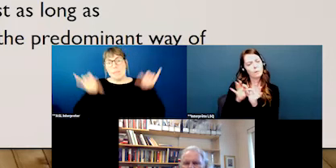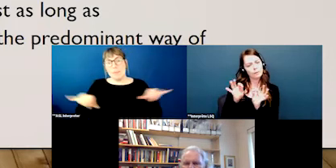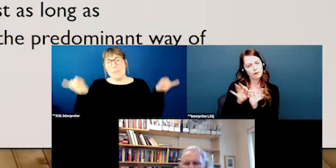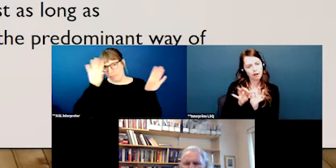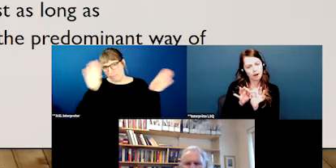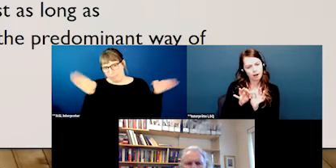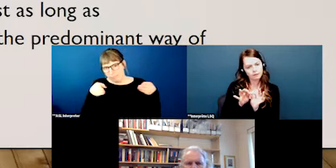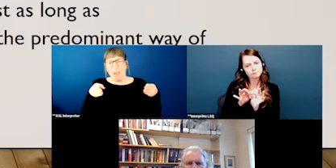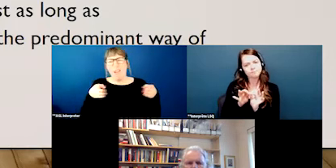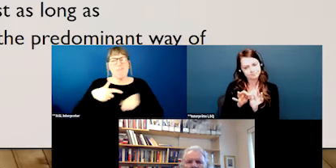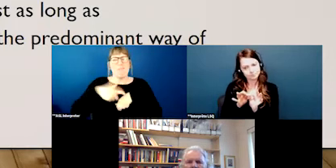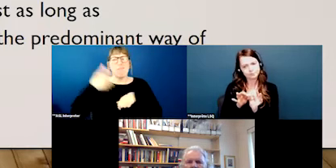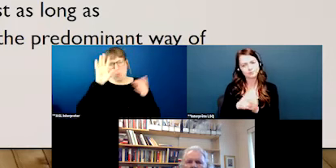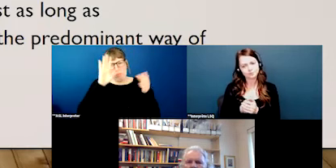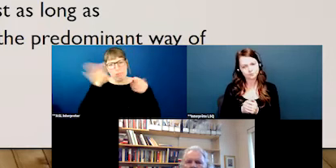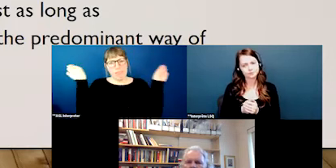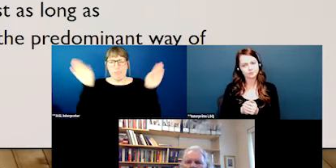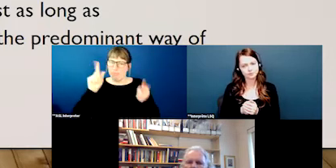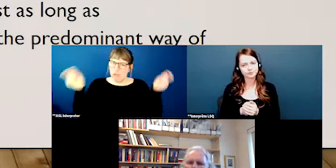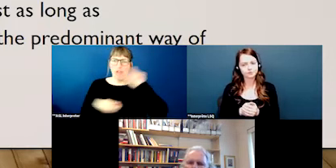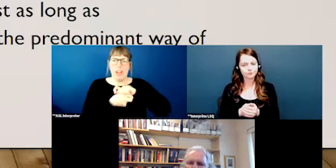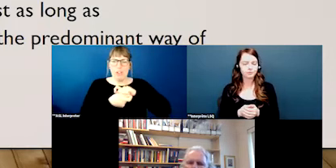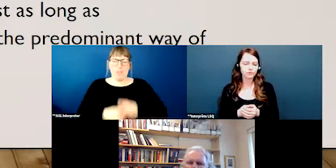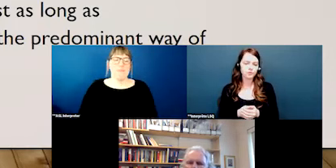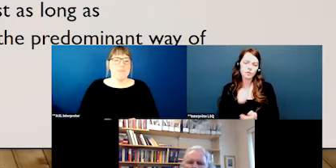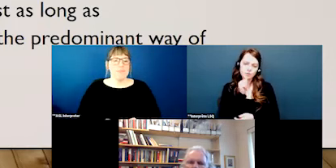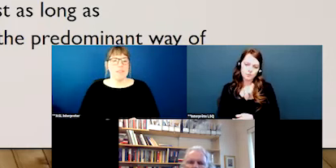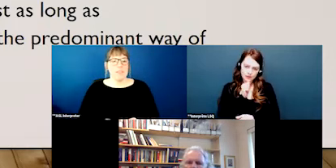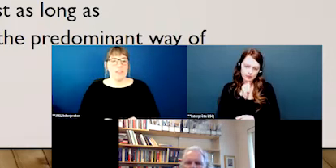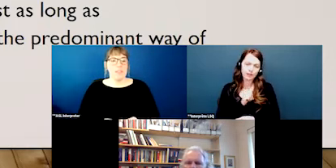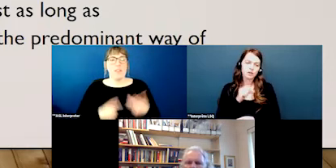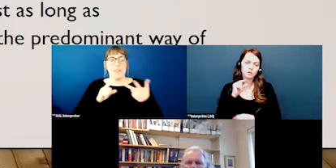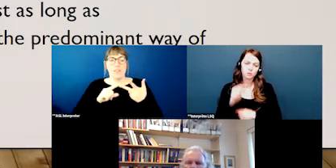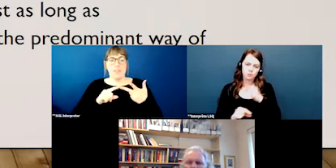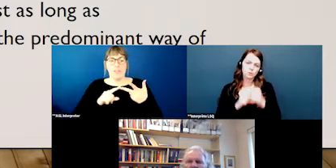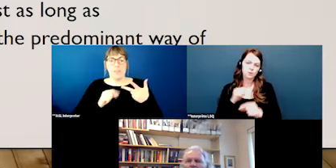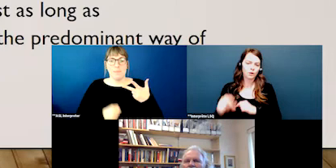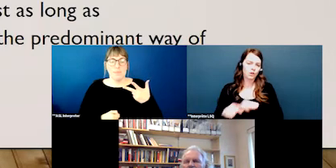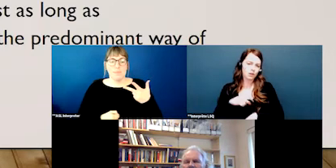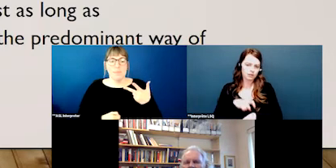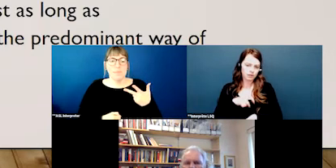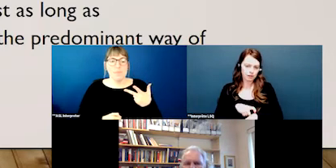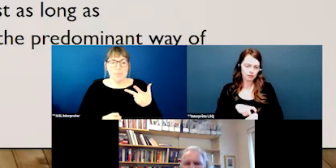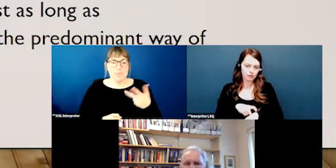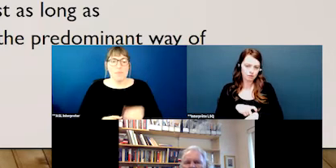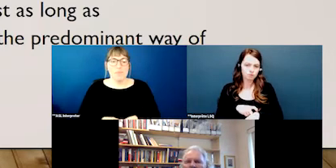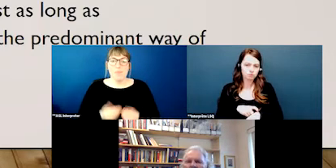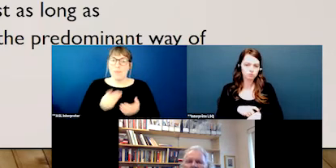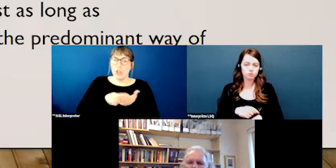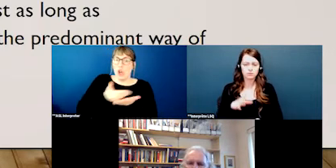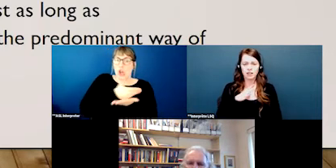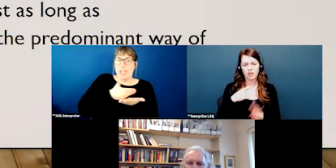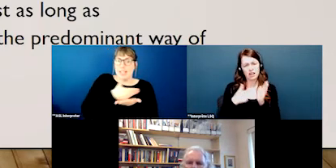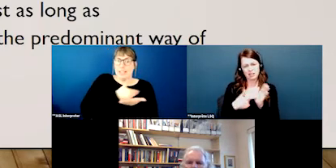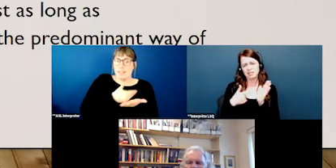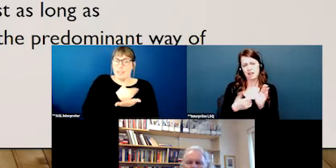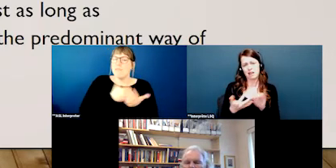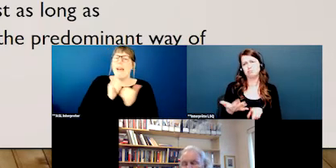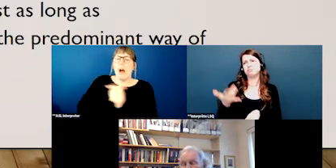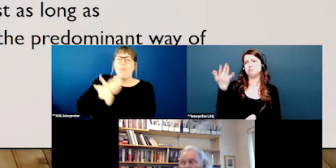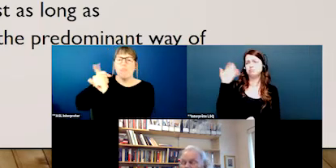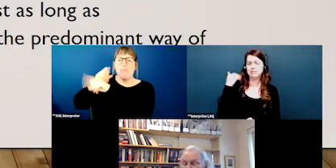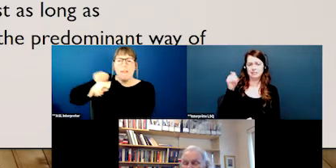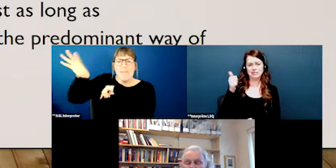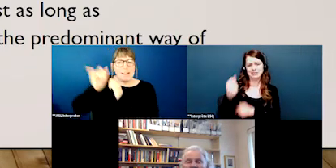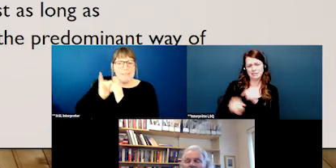decades, if not for a century or longer. And also in how we include the treatment of earnings, any kind of employment income,